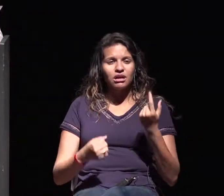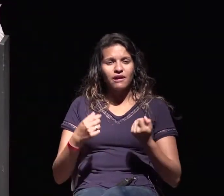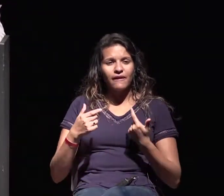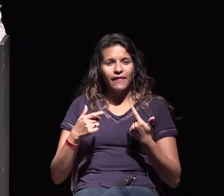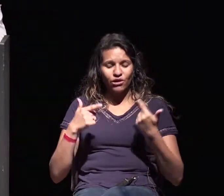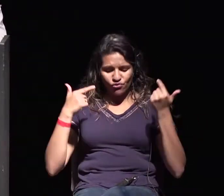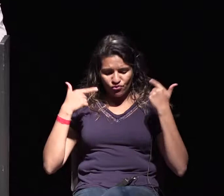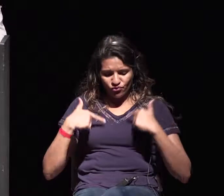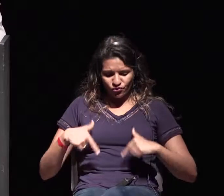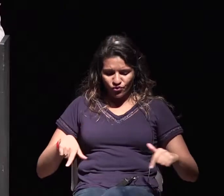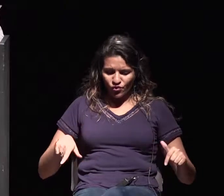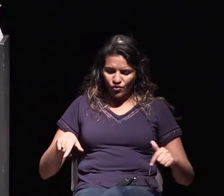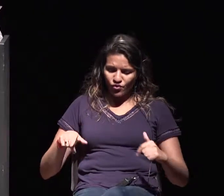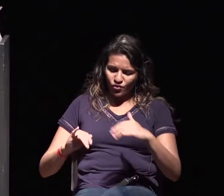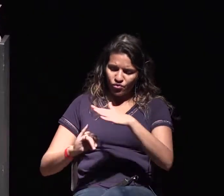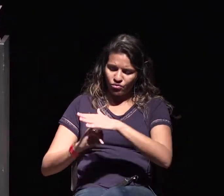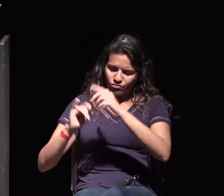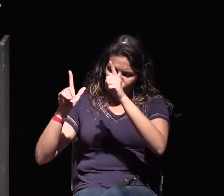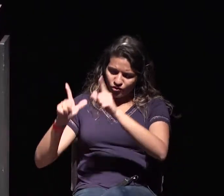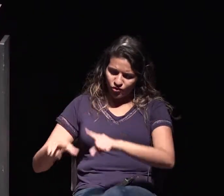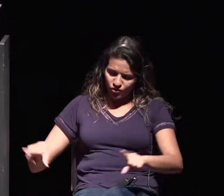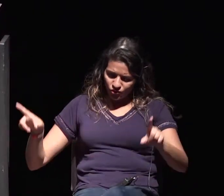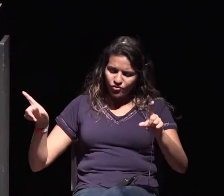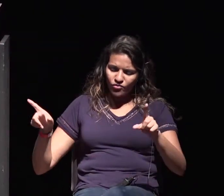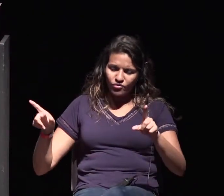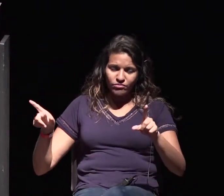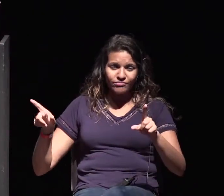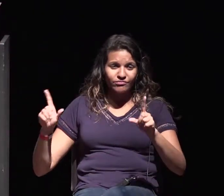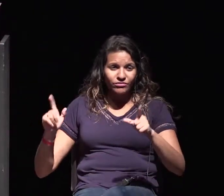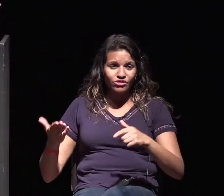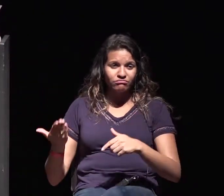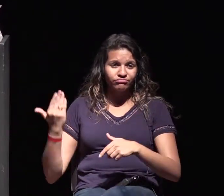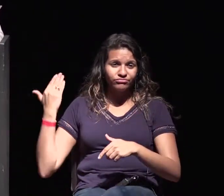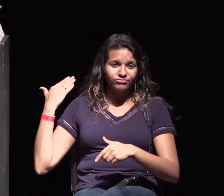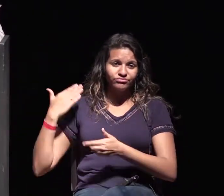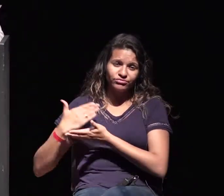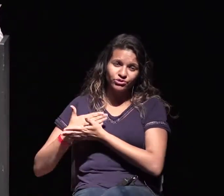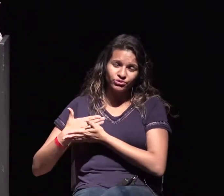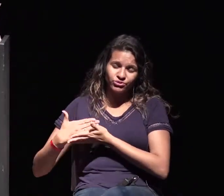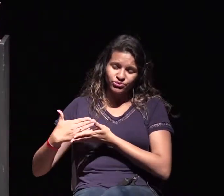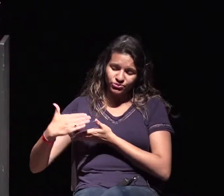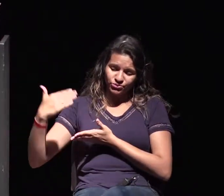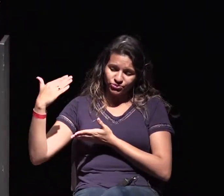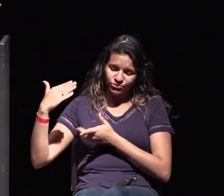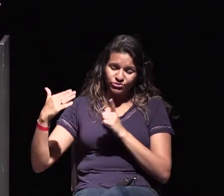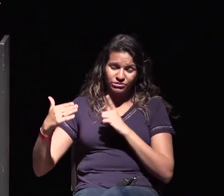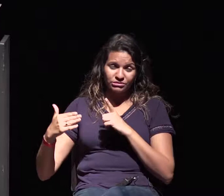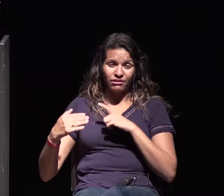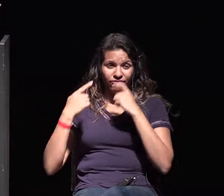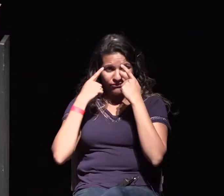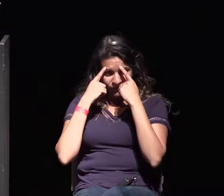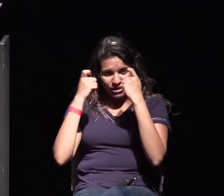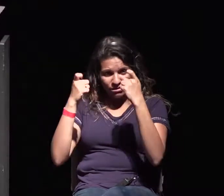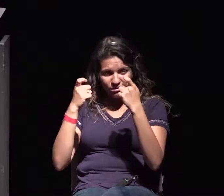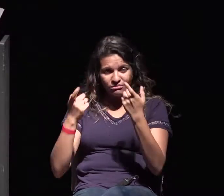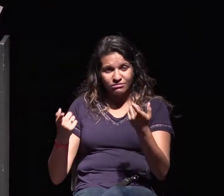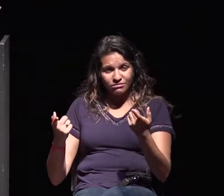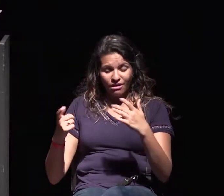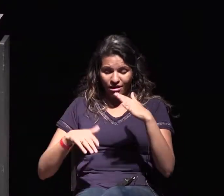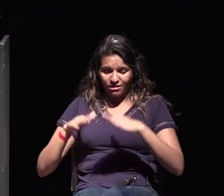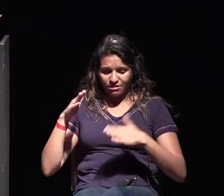to the one that triggered this violent and necessary response. Antibodies attack institutions by binding to